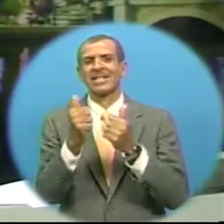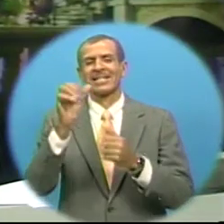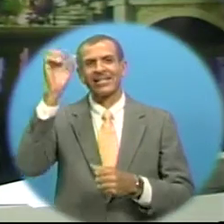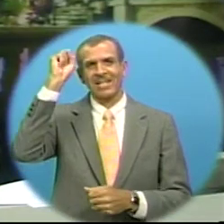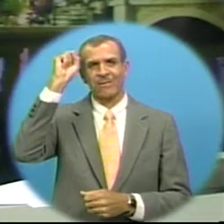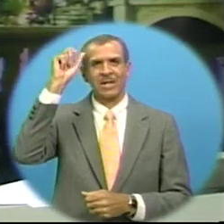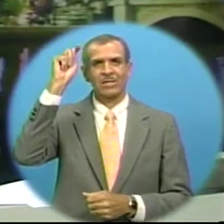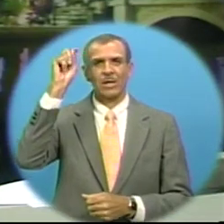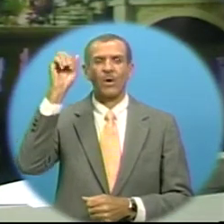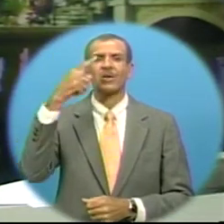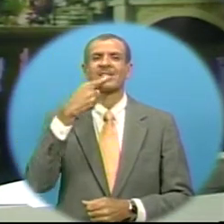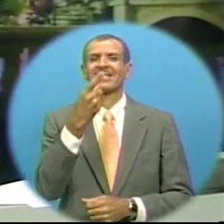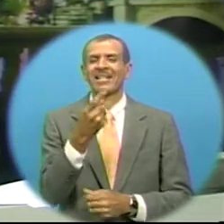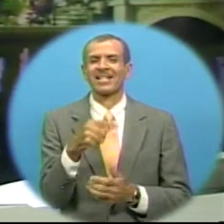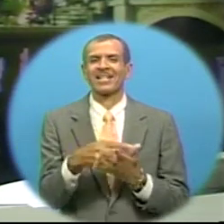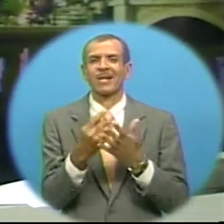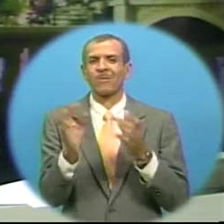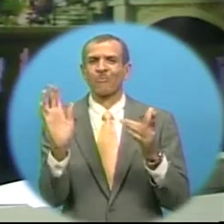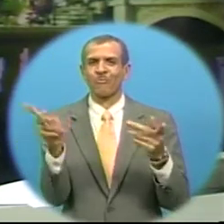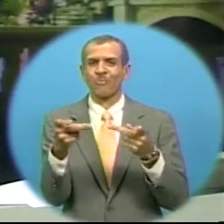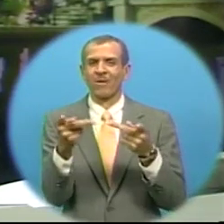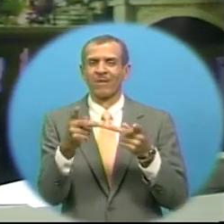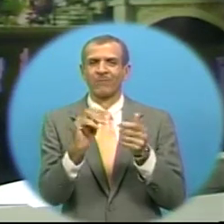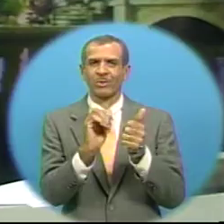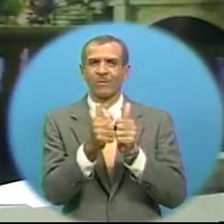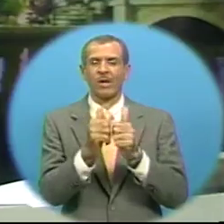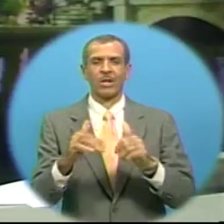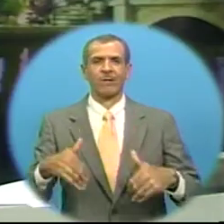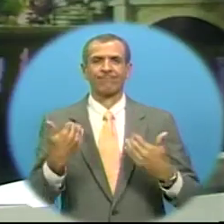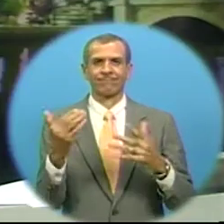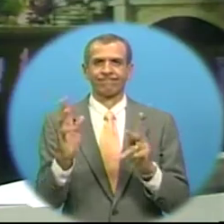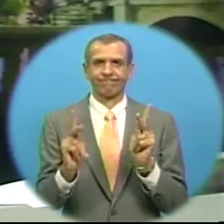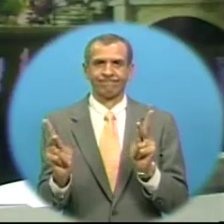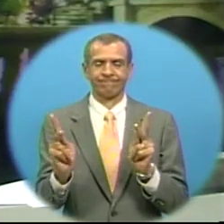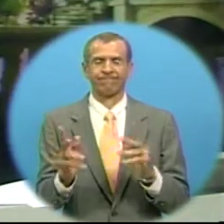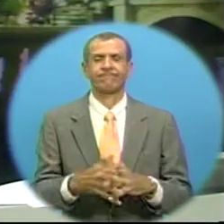Stout, noting that it was a perfect tournament for the youth.